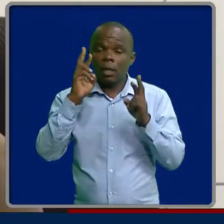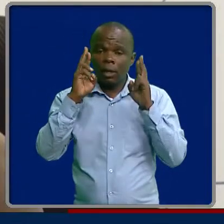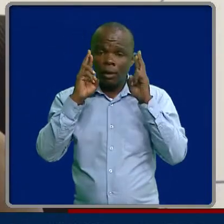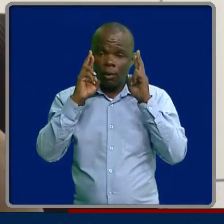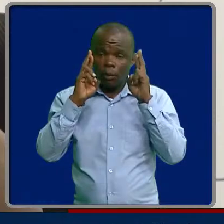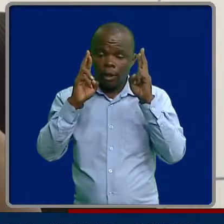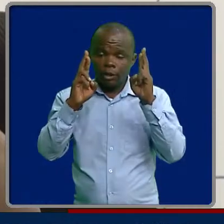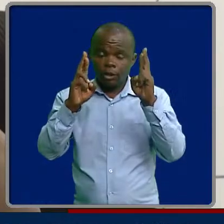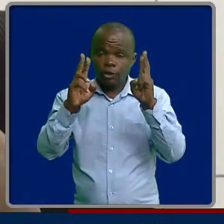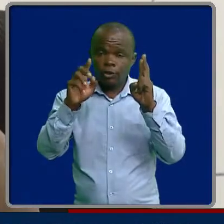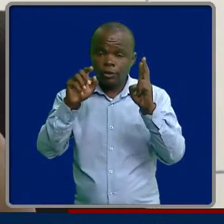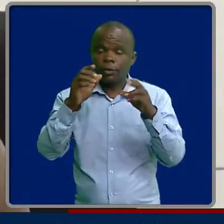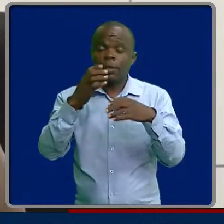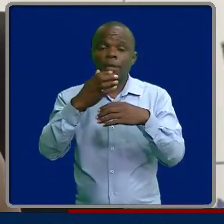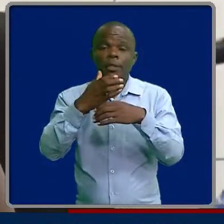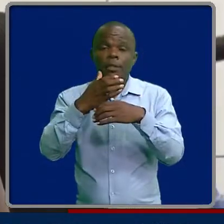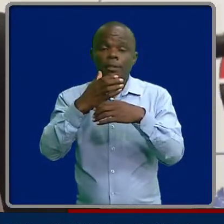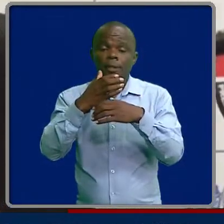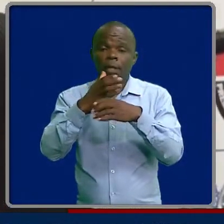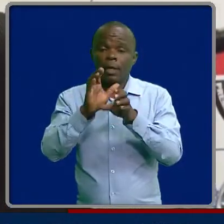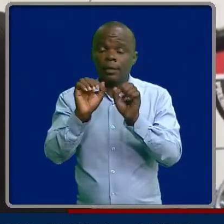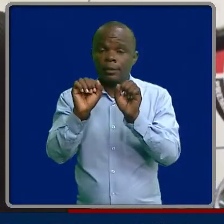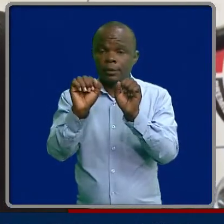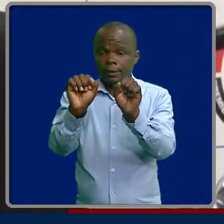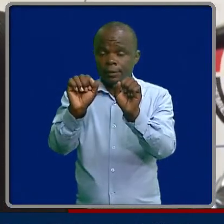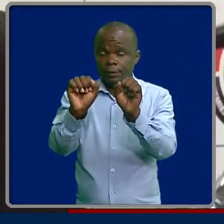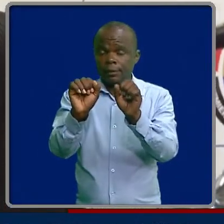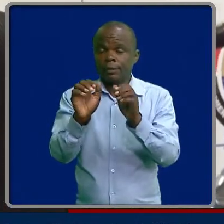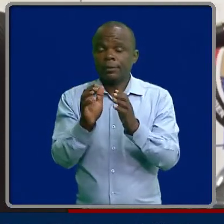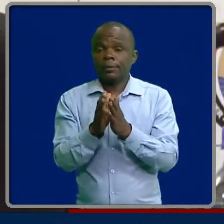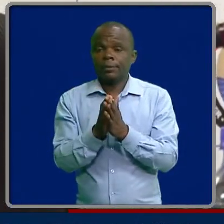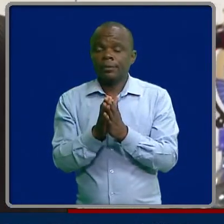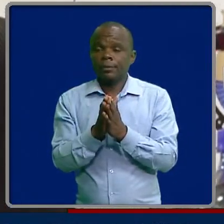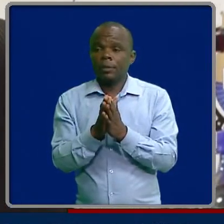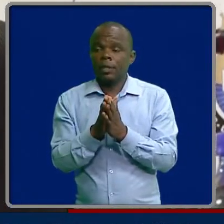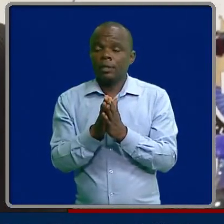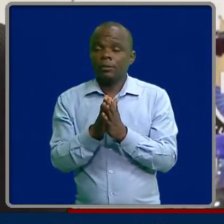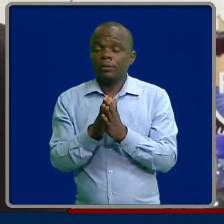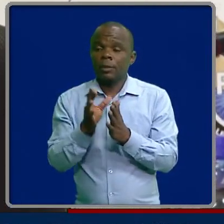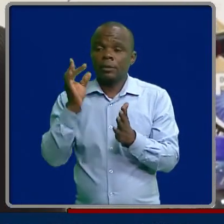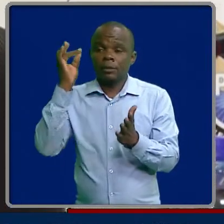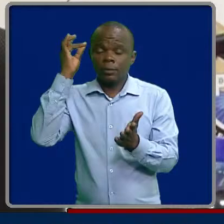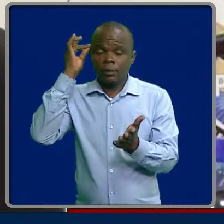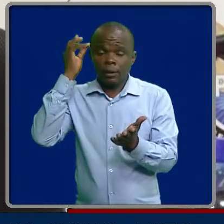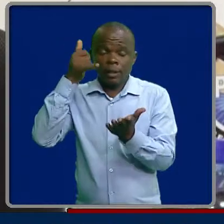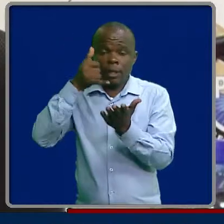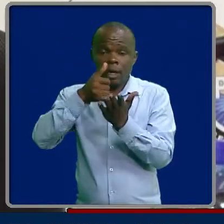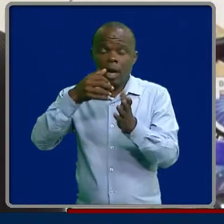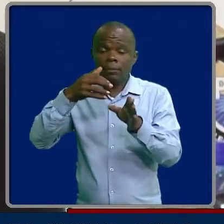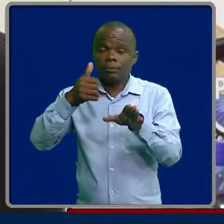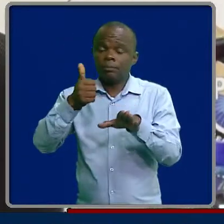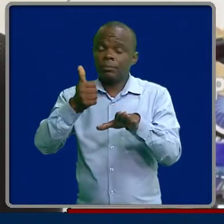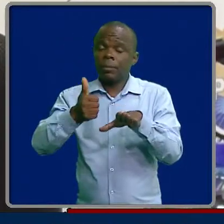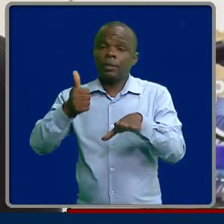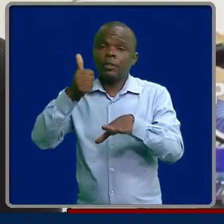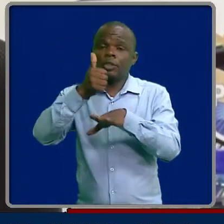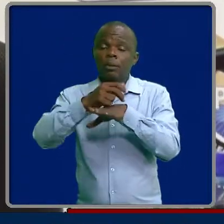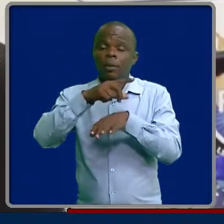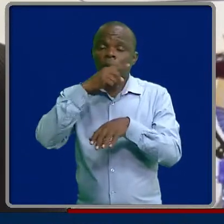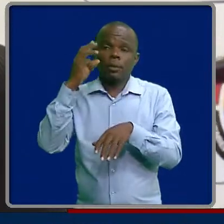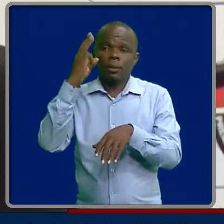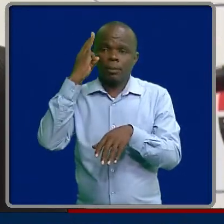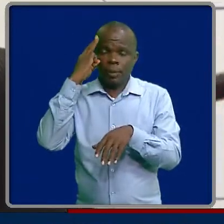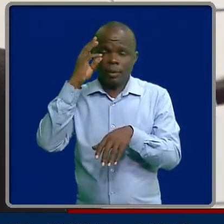layo. Chairman of Ingonyama Cup, His Royal Highness Prince Tlangaweza, delivered a message from His Majesty King Mswati